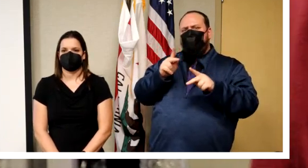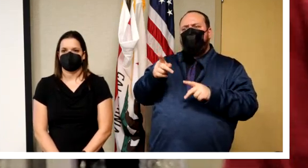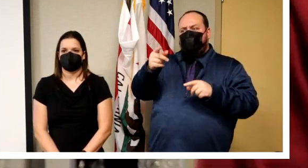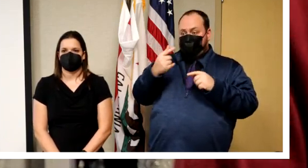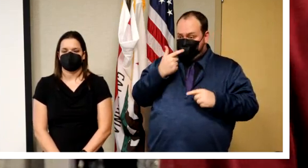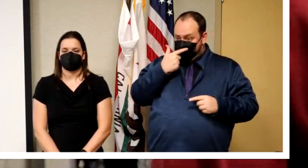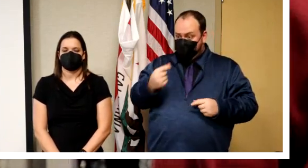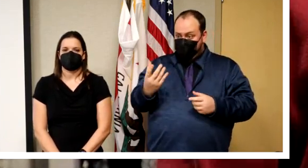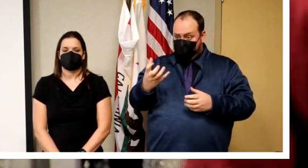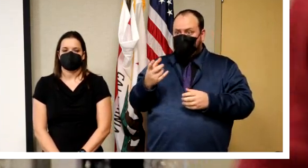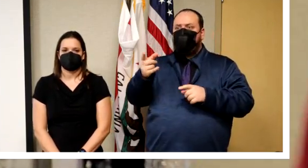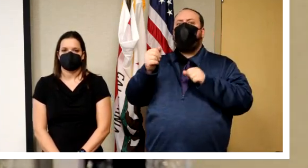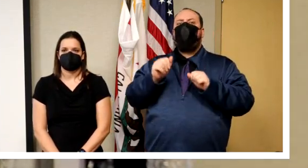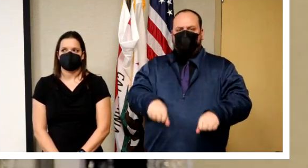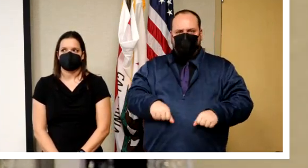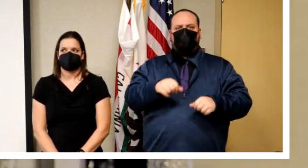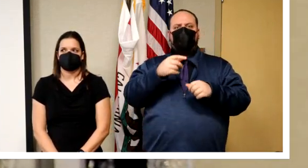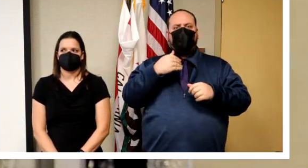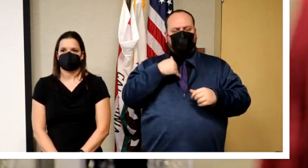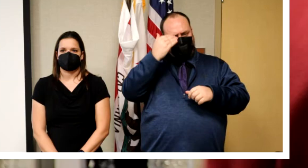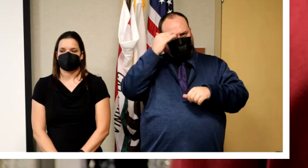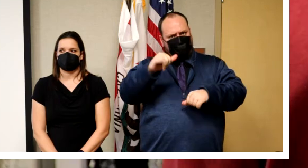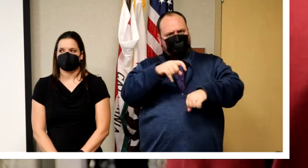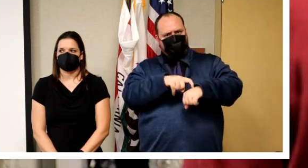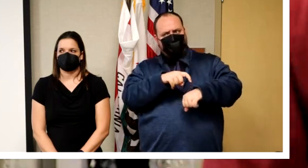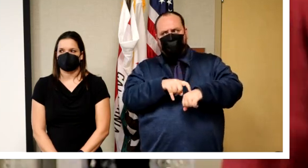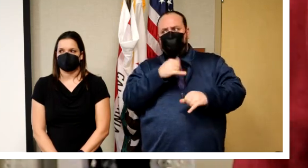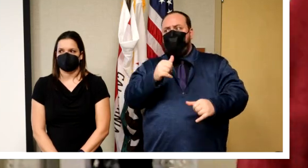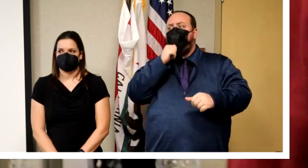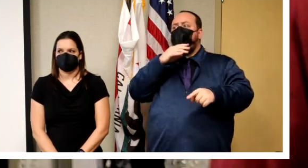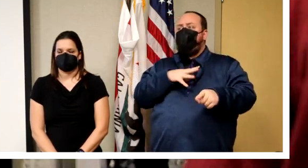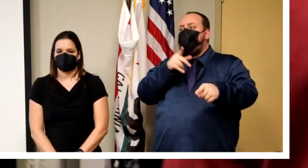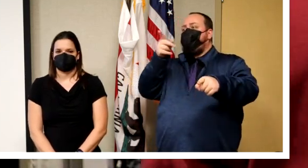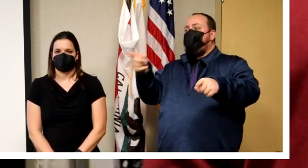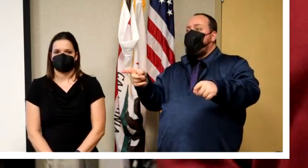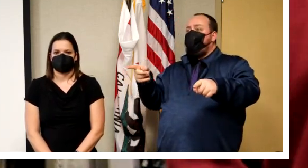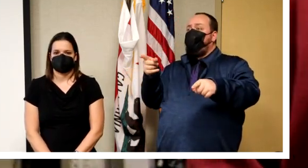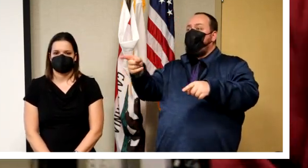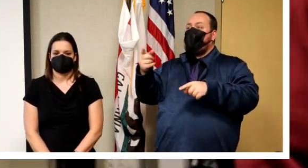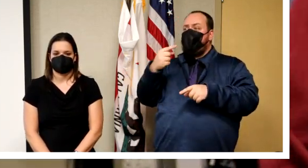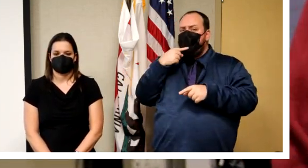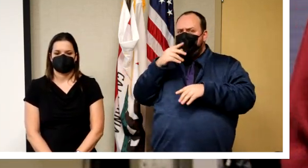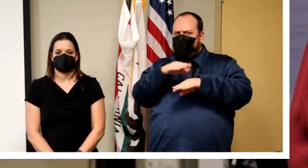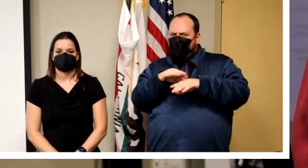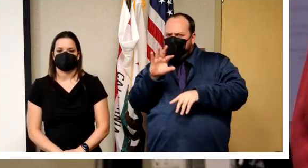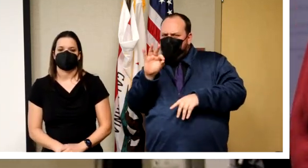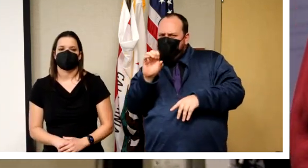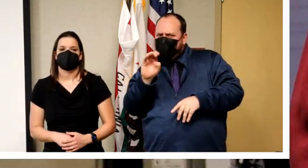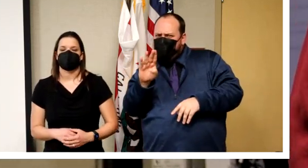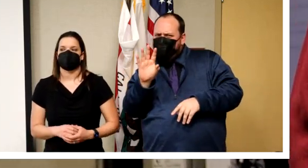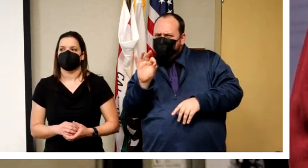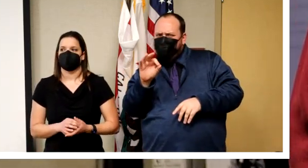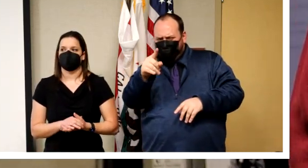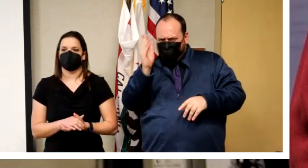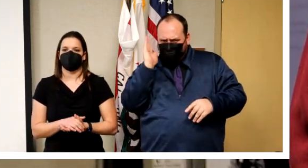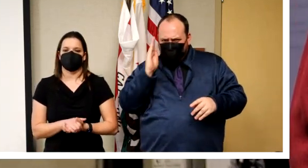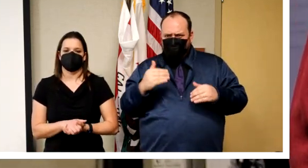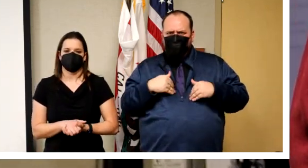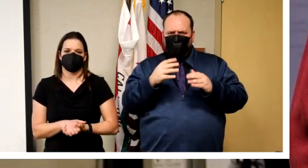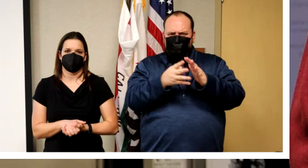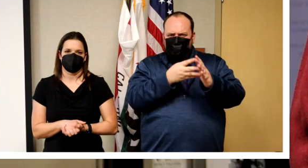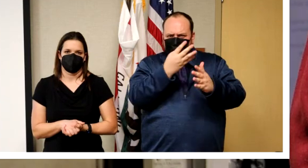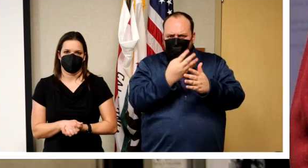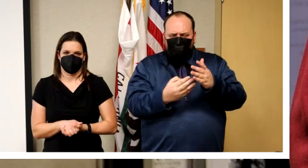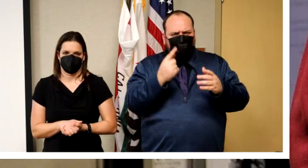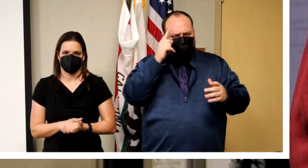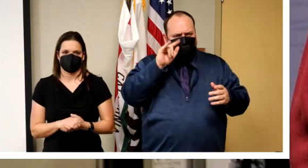get a sense of the time frame. Yes, ma'am. On February 9th, will you have a schedule of the rest of the meetings